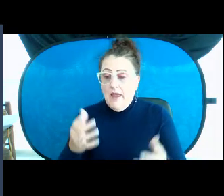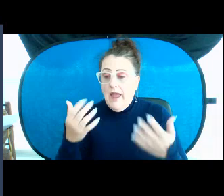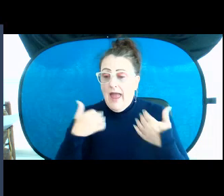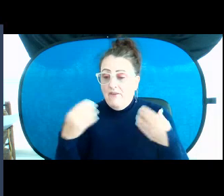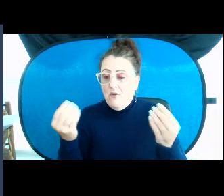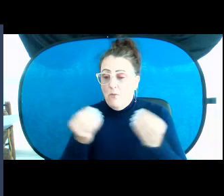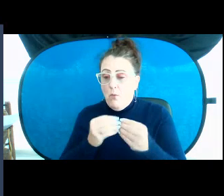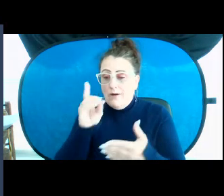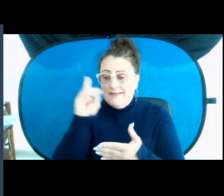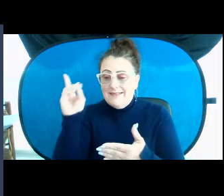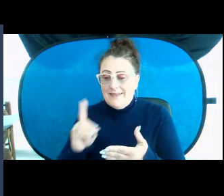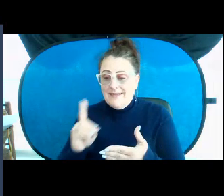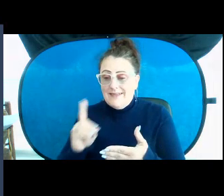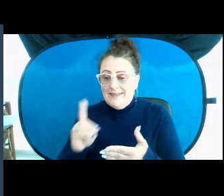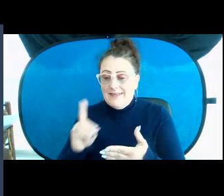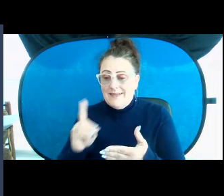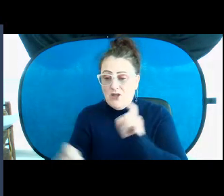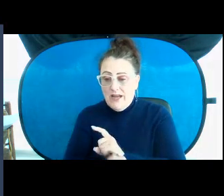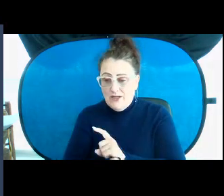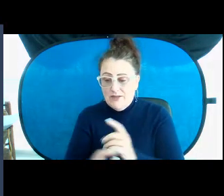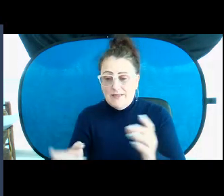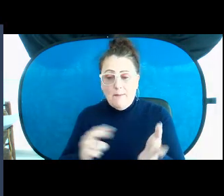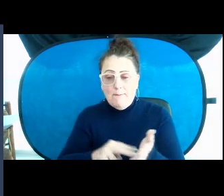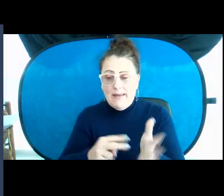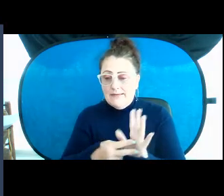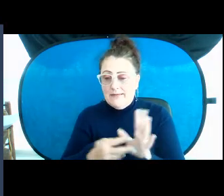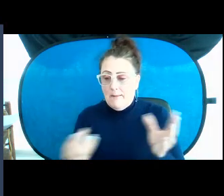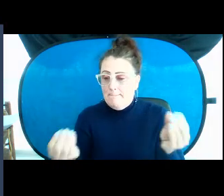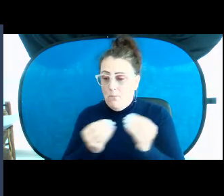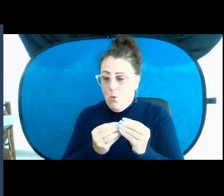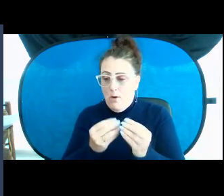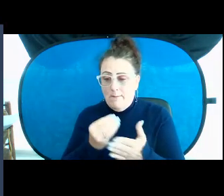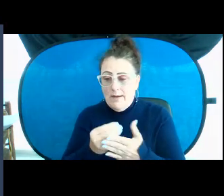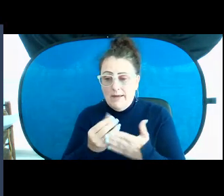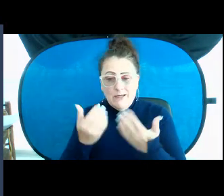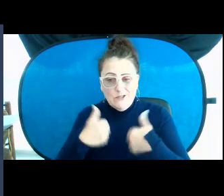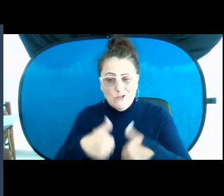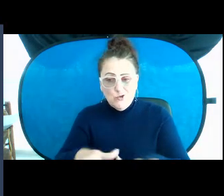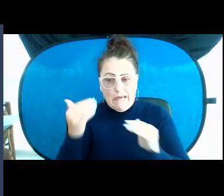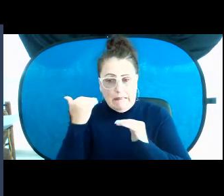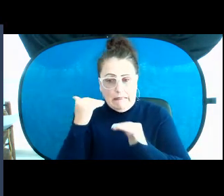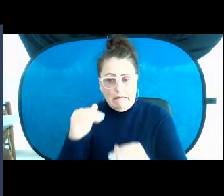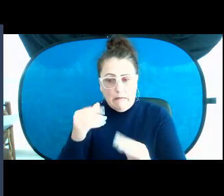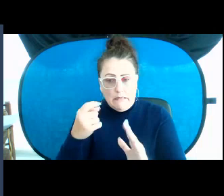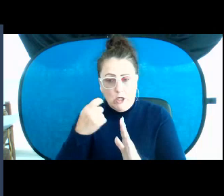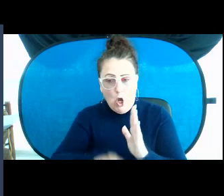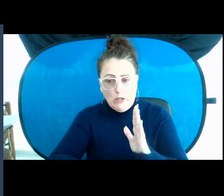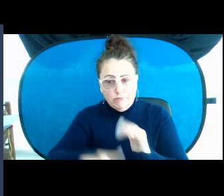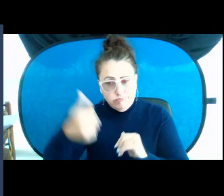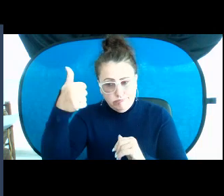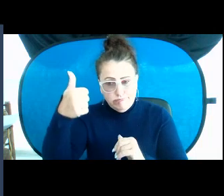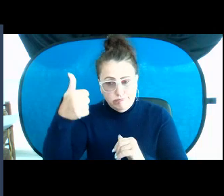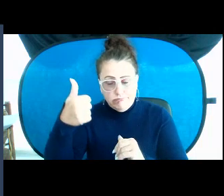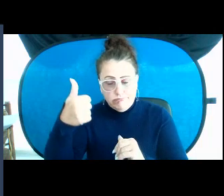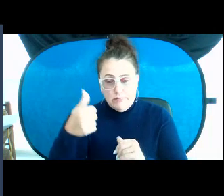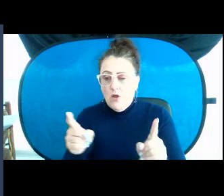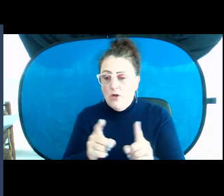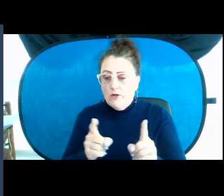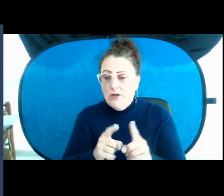subsequent revisions to the project documents in an effort to mitigate those increased costs. Also, refinements to the microgrid